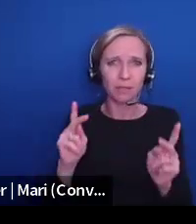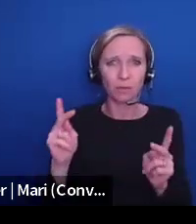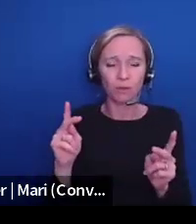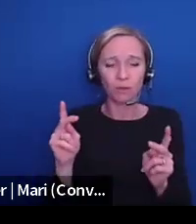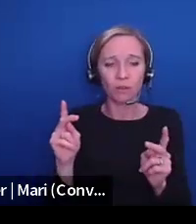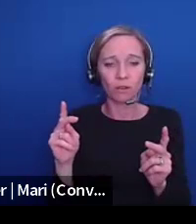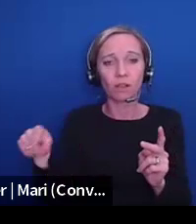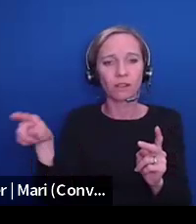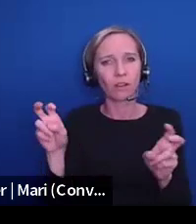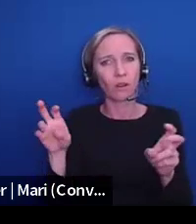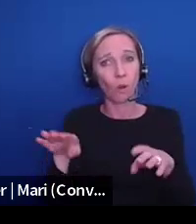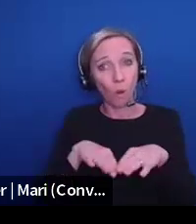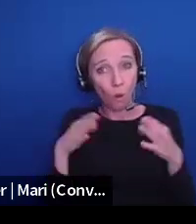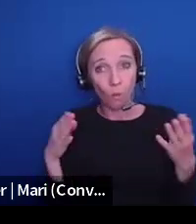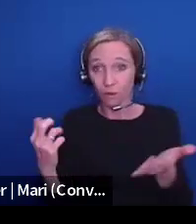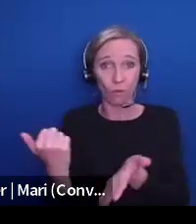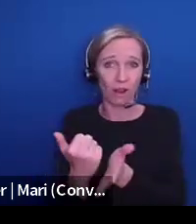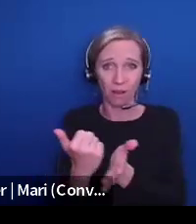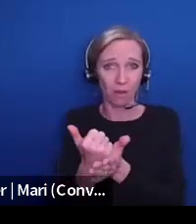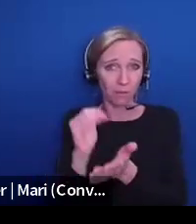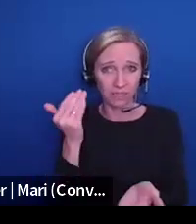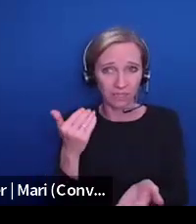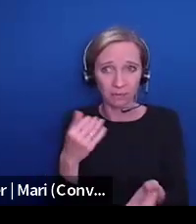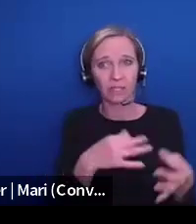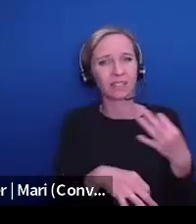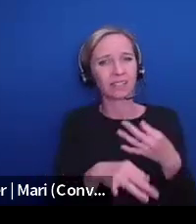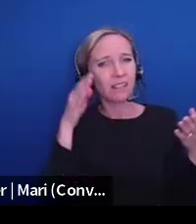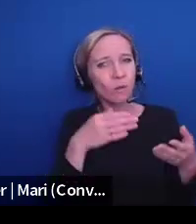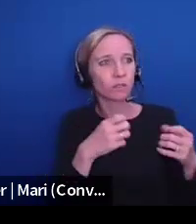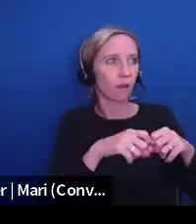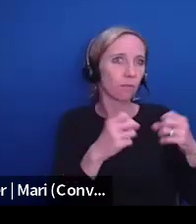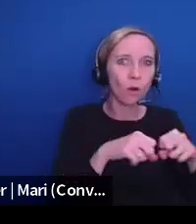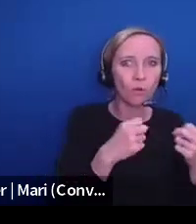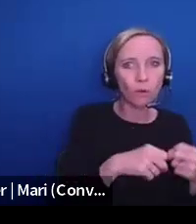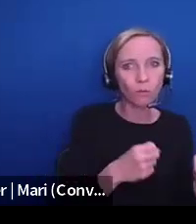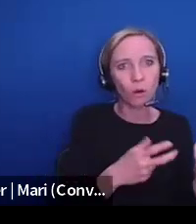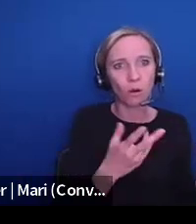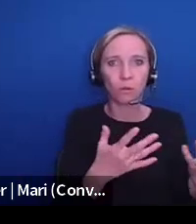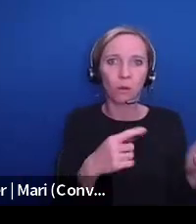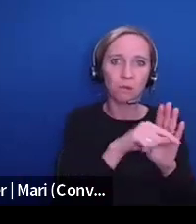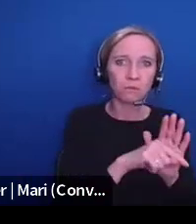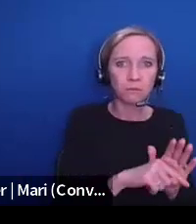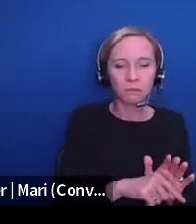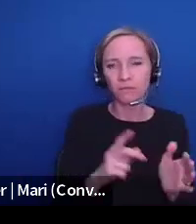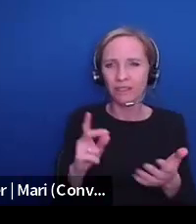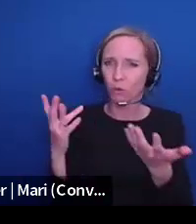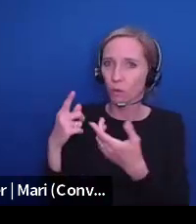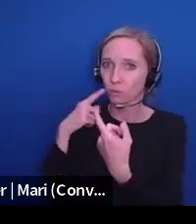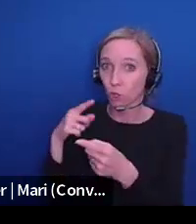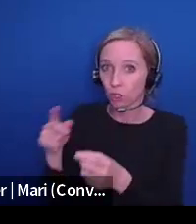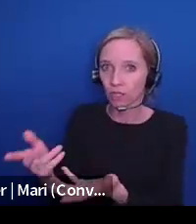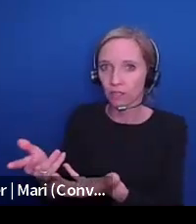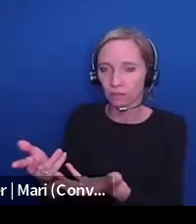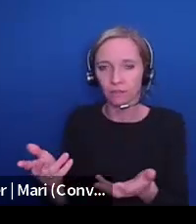they are very open, they want to help. So it's like, instead of focusing on what's broken, let's focus on what's working and that's like